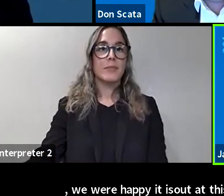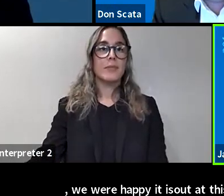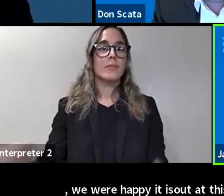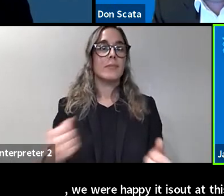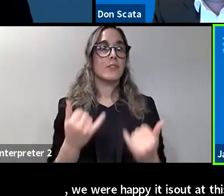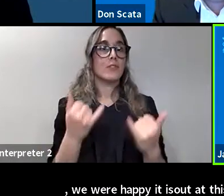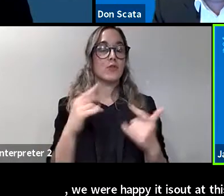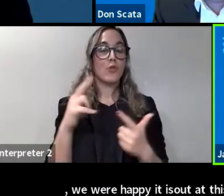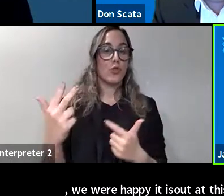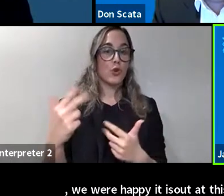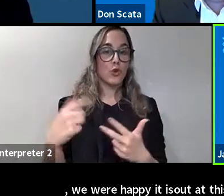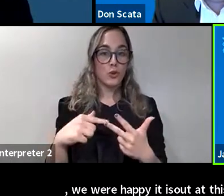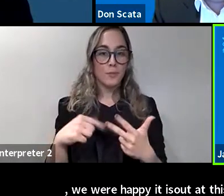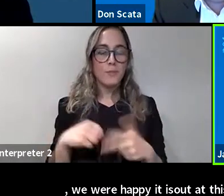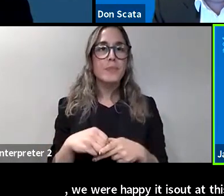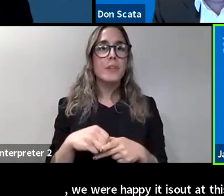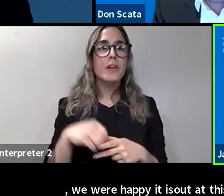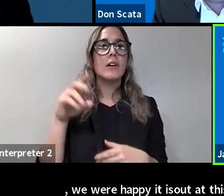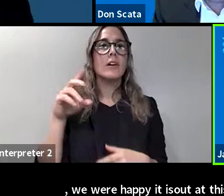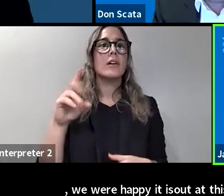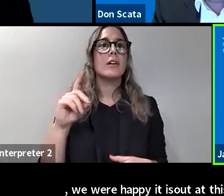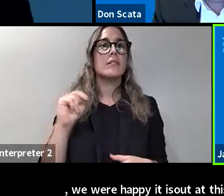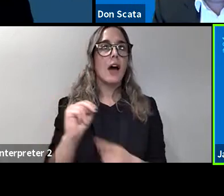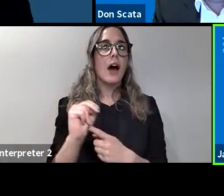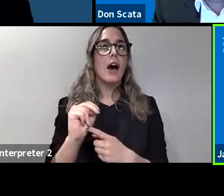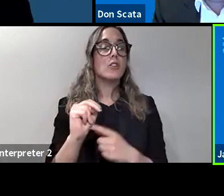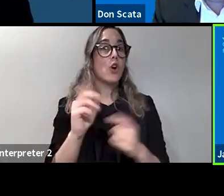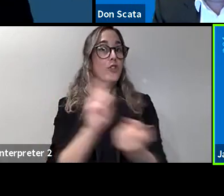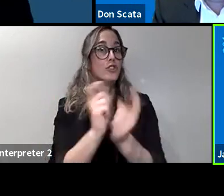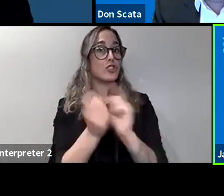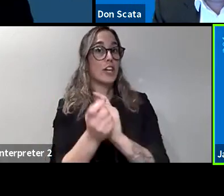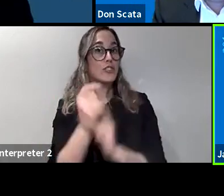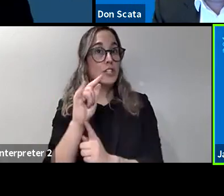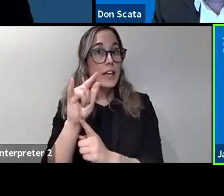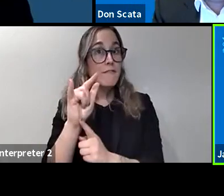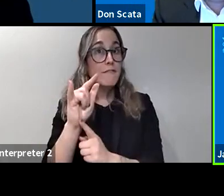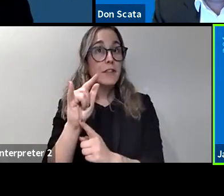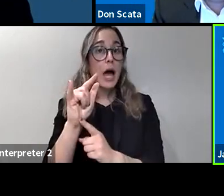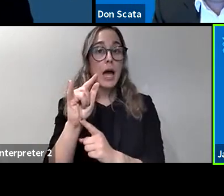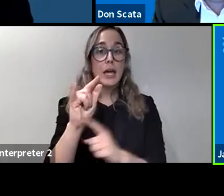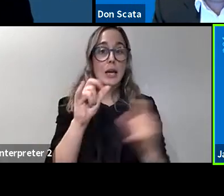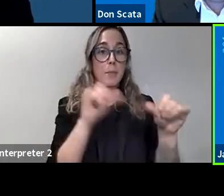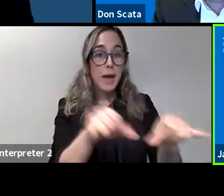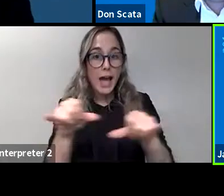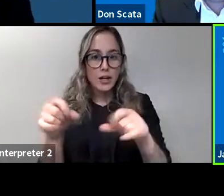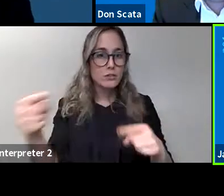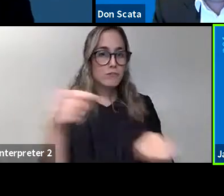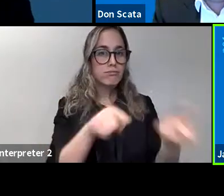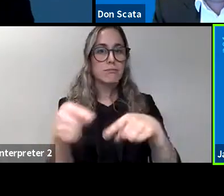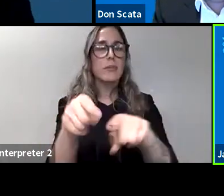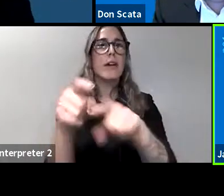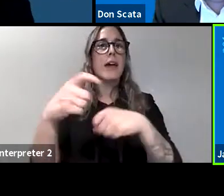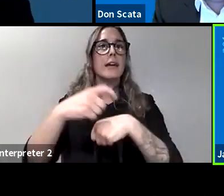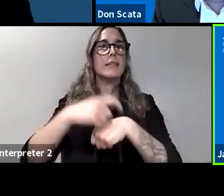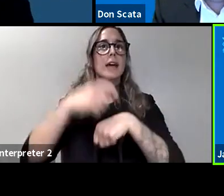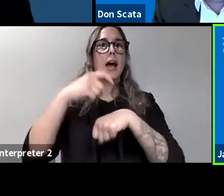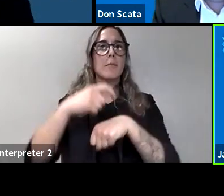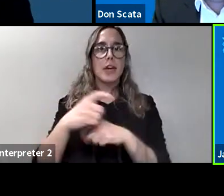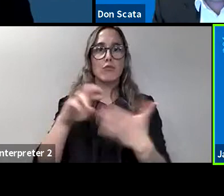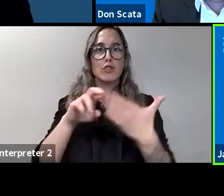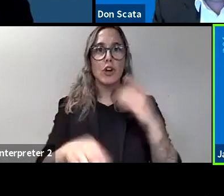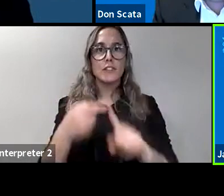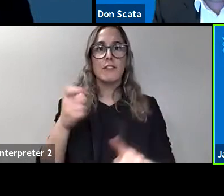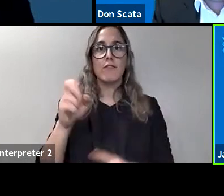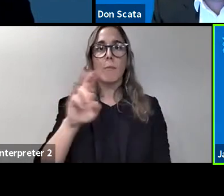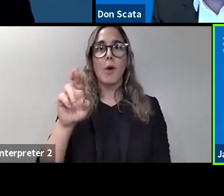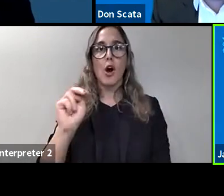Third question. Don, are there changes in flight patterns and timing resulting from RNAV, one of the